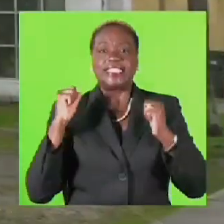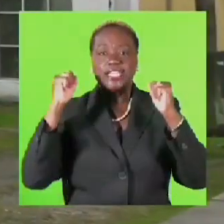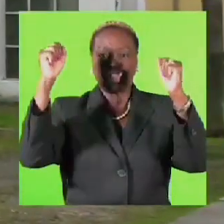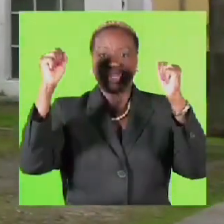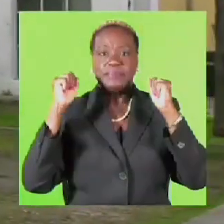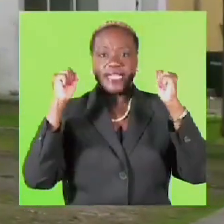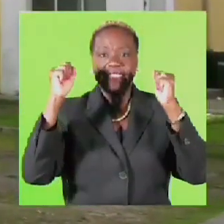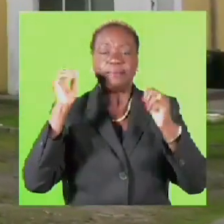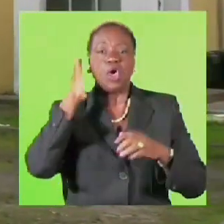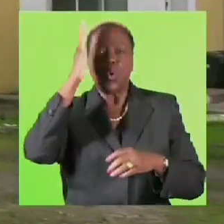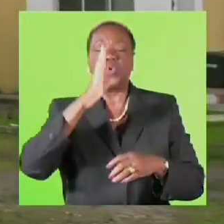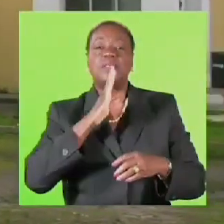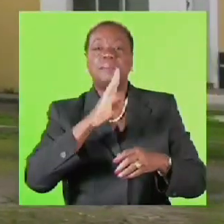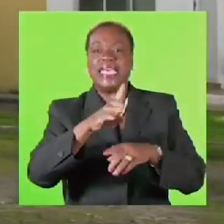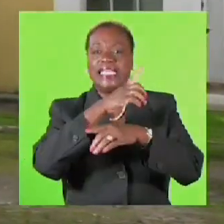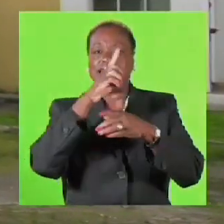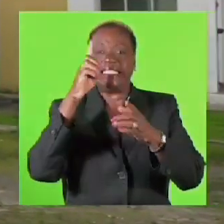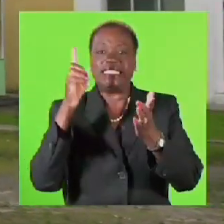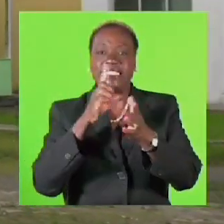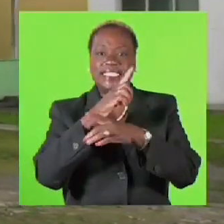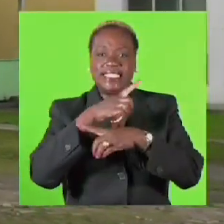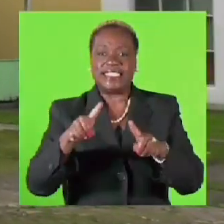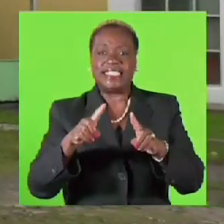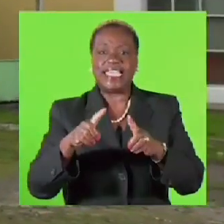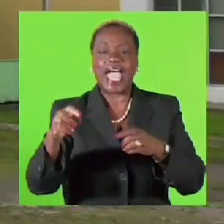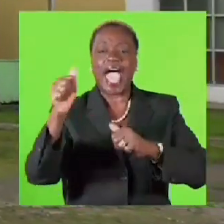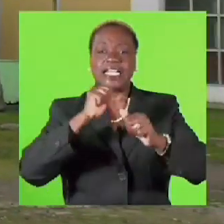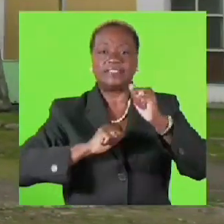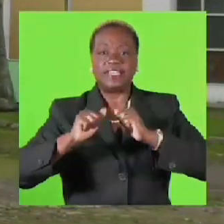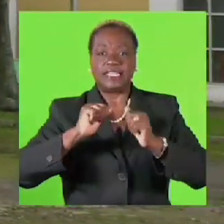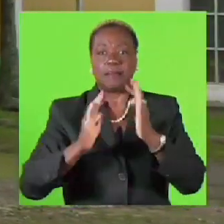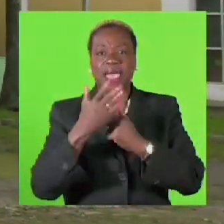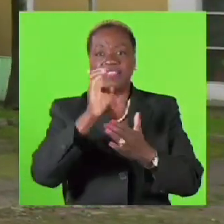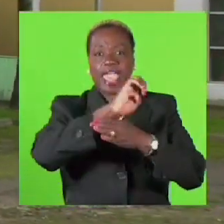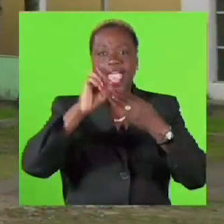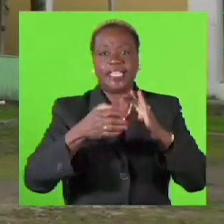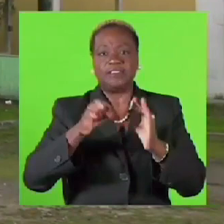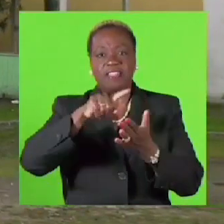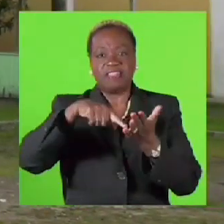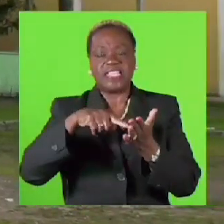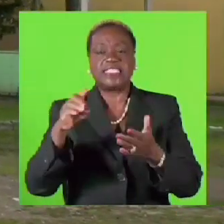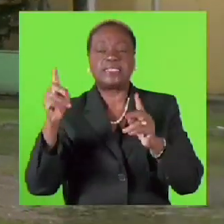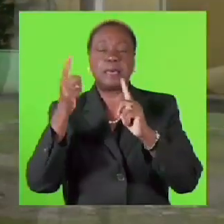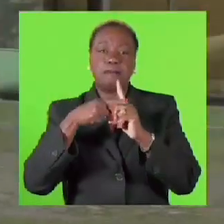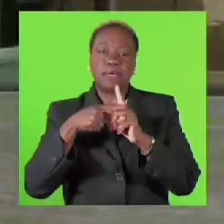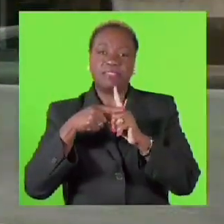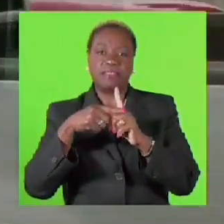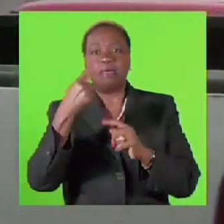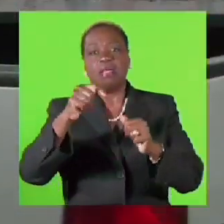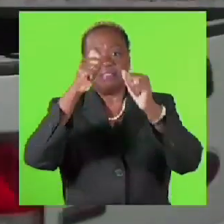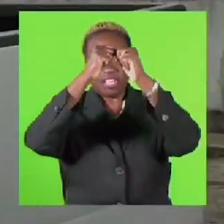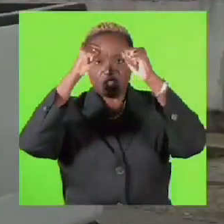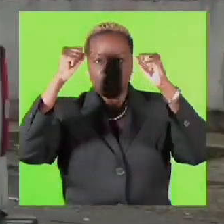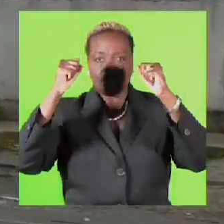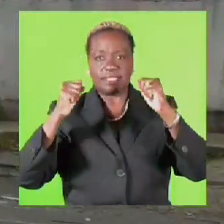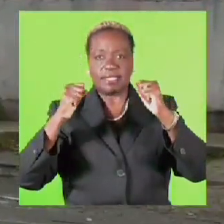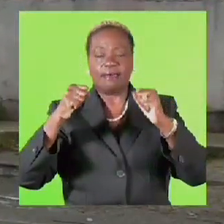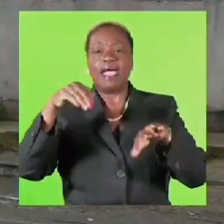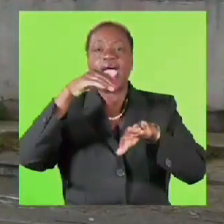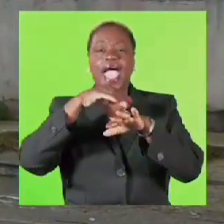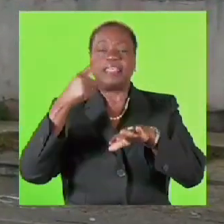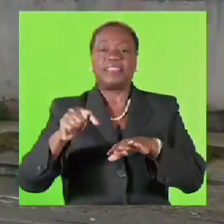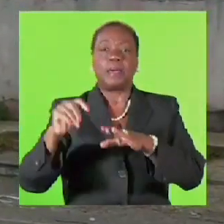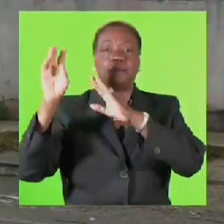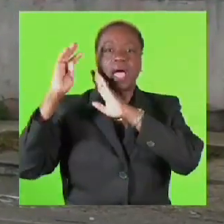Gymnasium will be deactivated by the end of this month. The shelter at